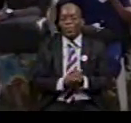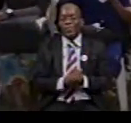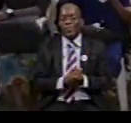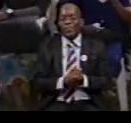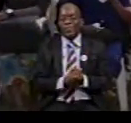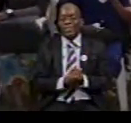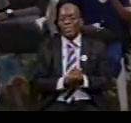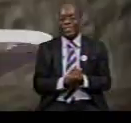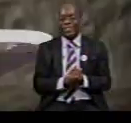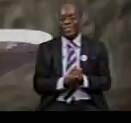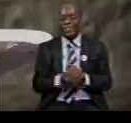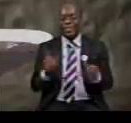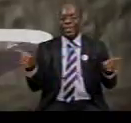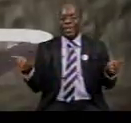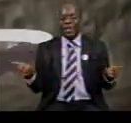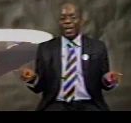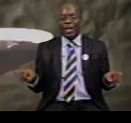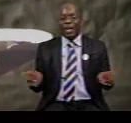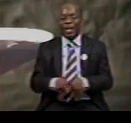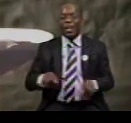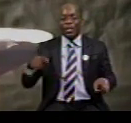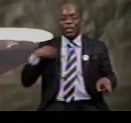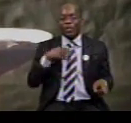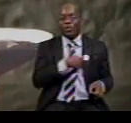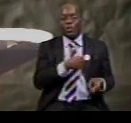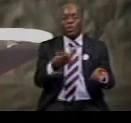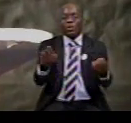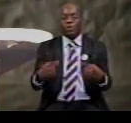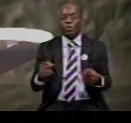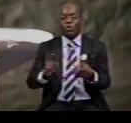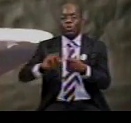As we come to the third day of this program,